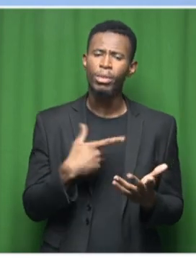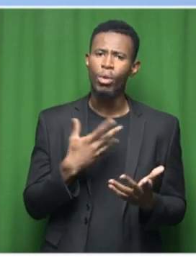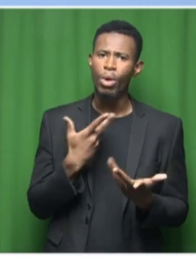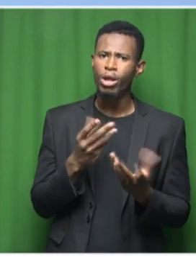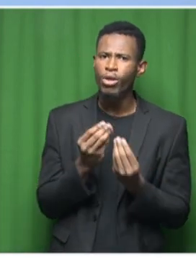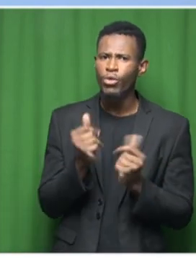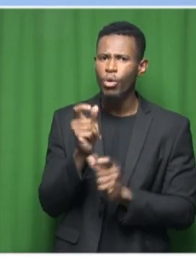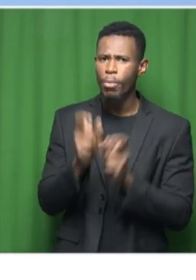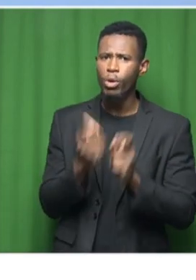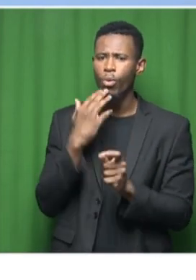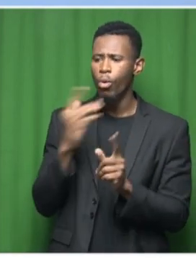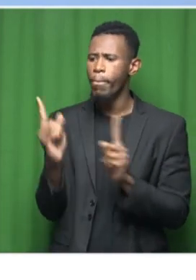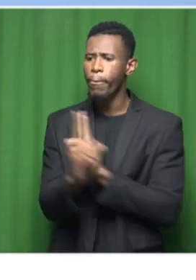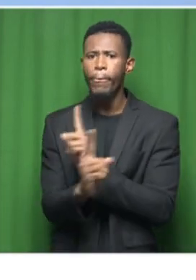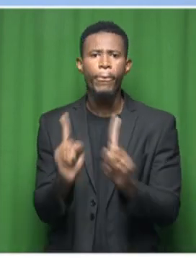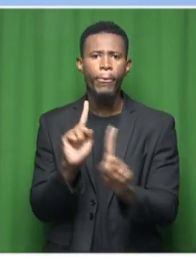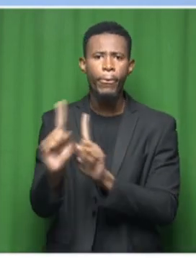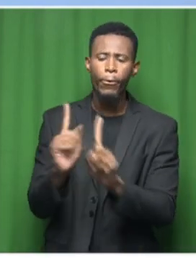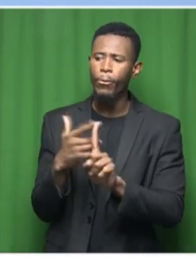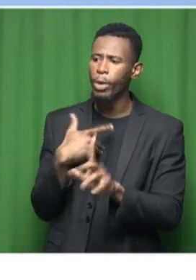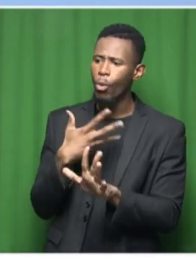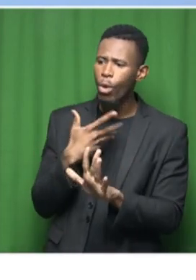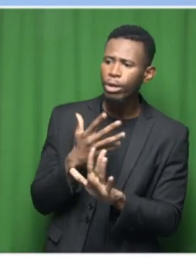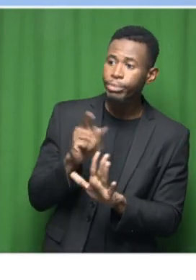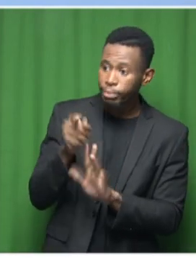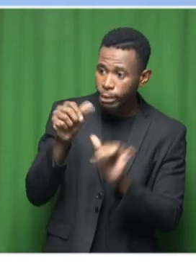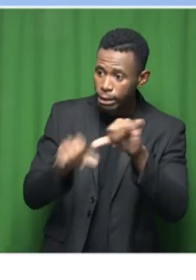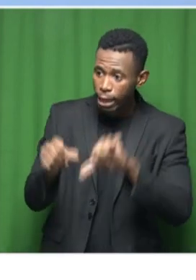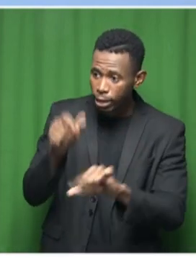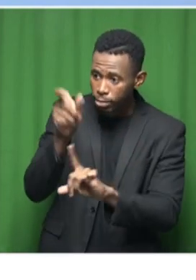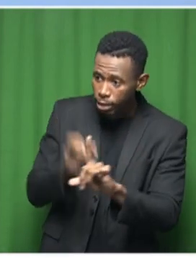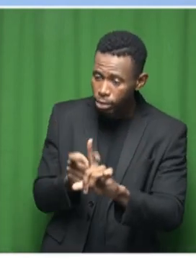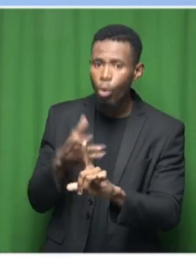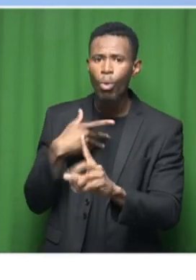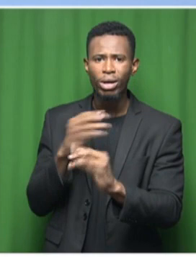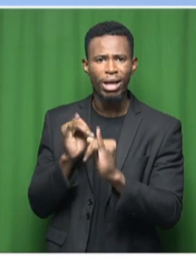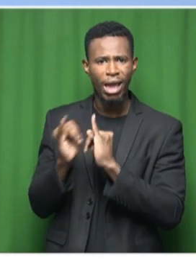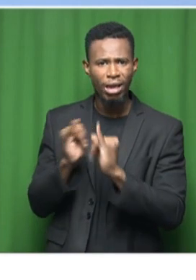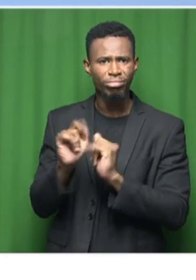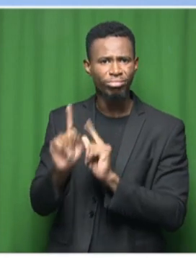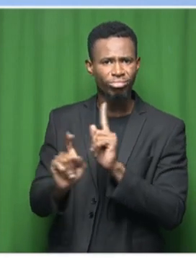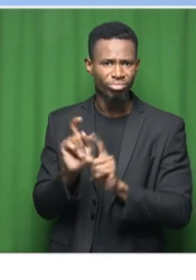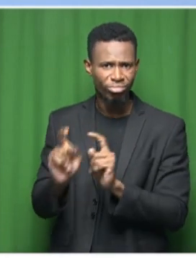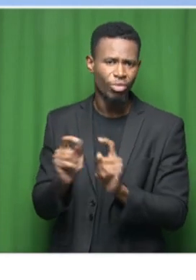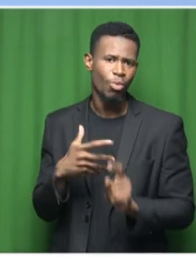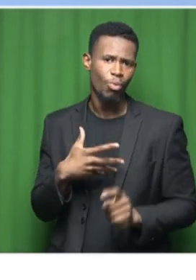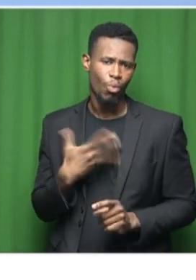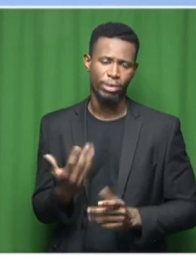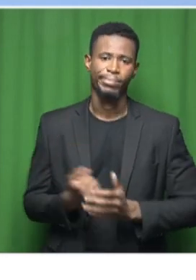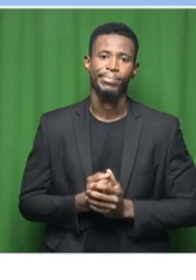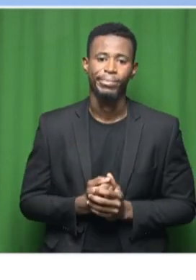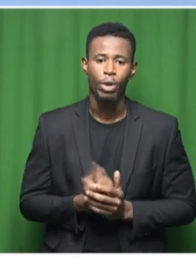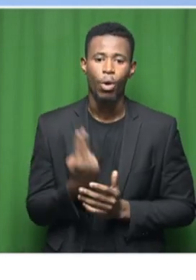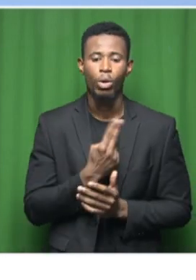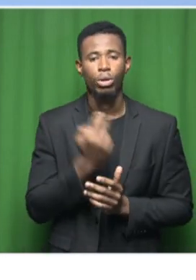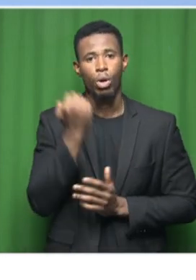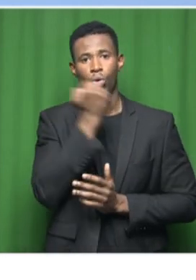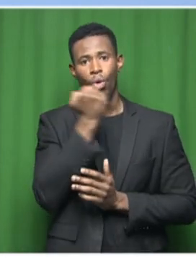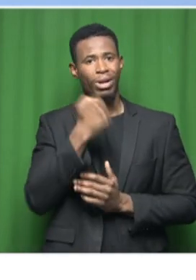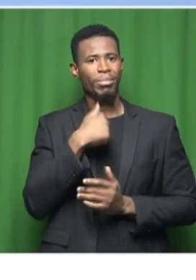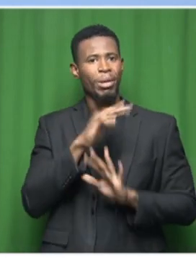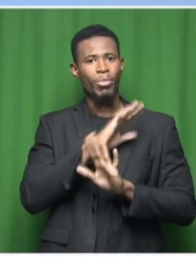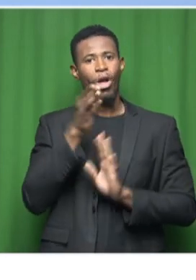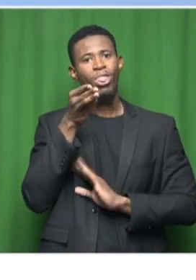just milling around and speak to some scientists as well later on in our future crossings. But of course, sorry I can't be